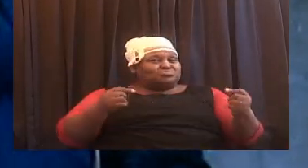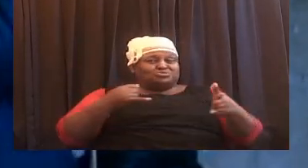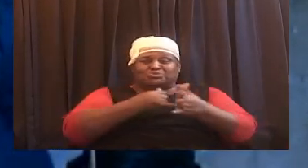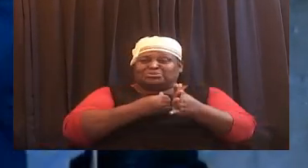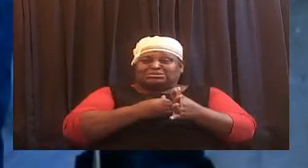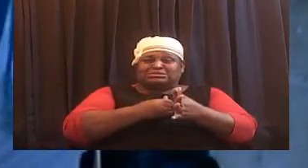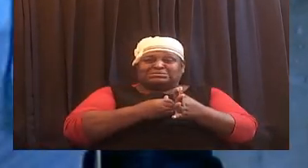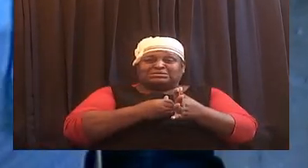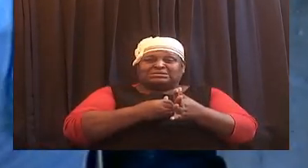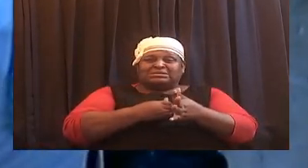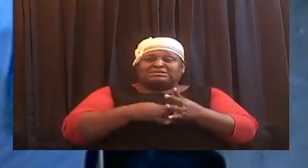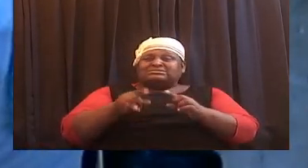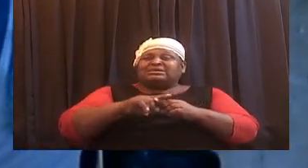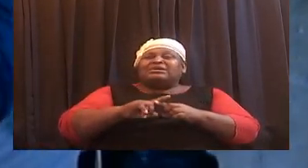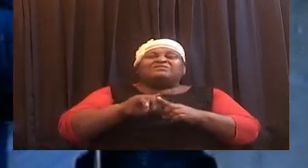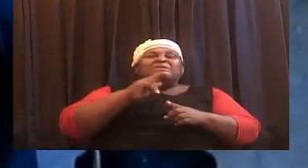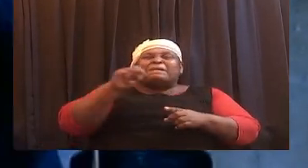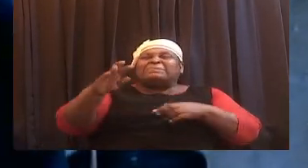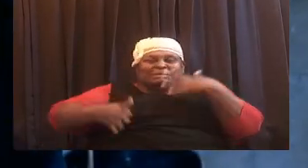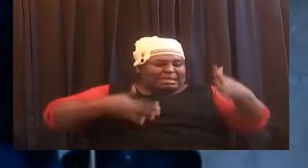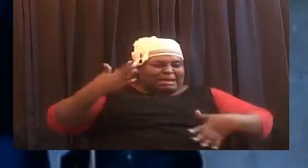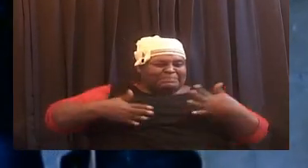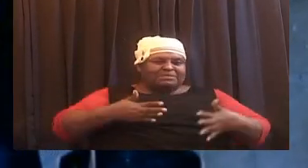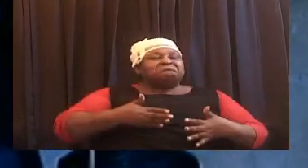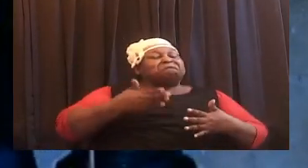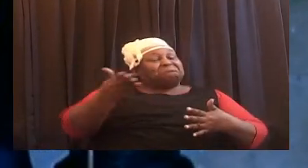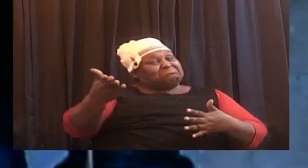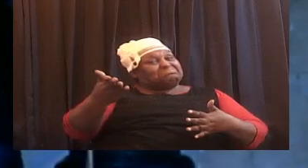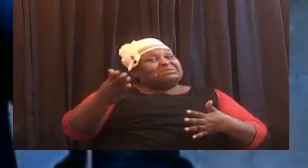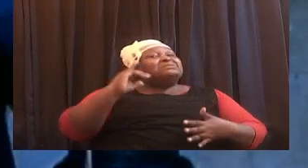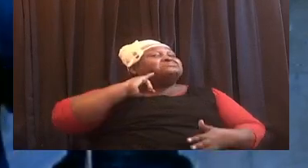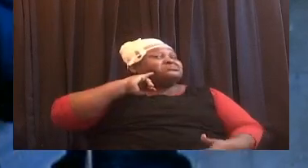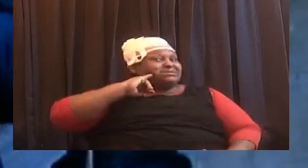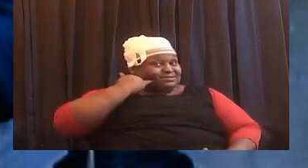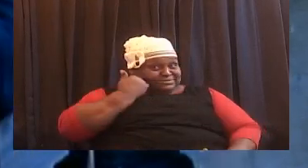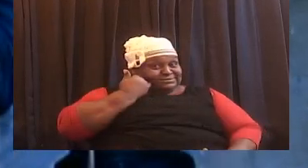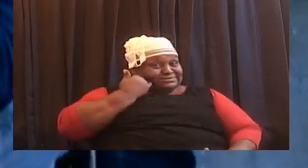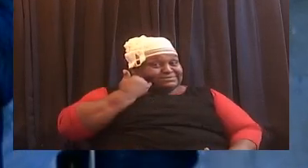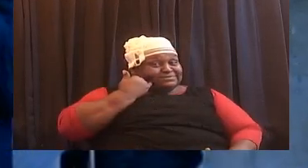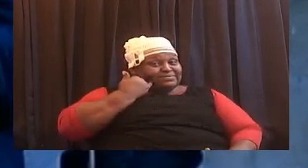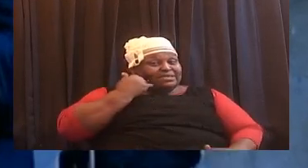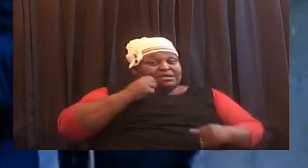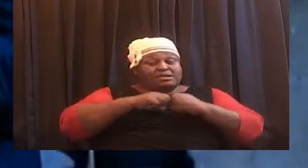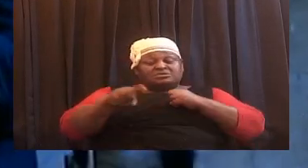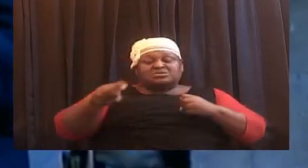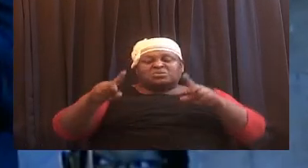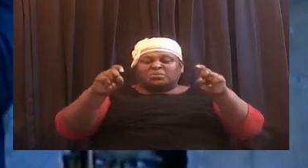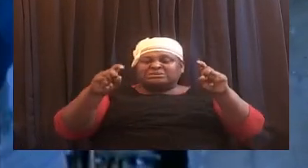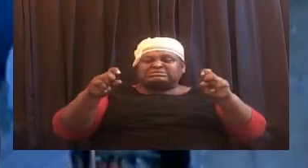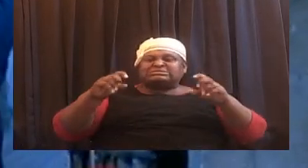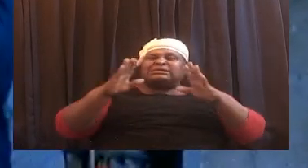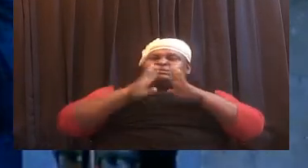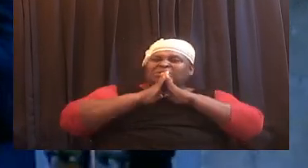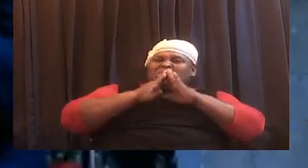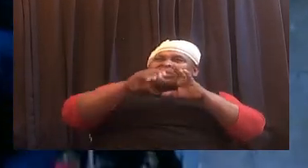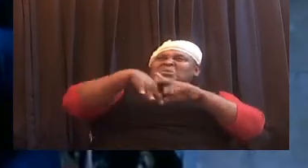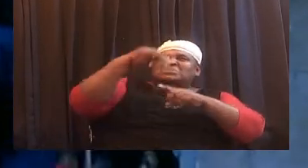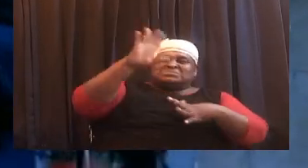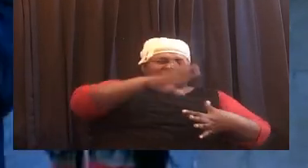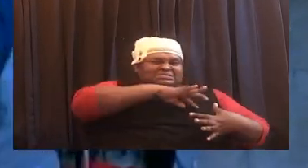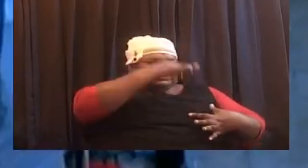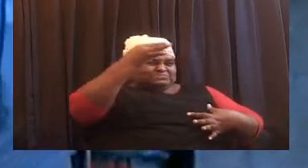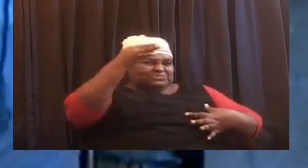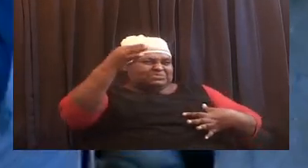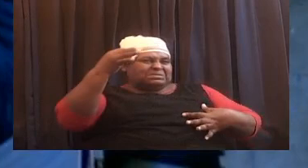being happy, they were jealous. And so this question now was asked out of this spirit, you know,